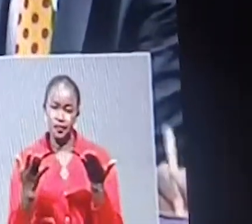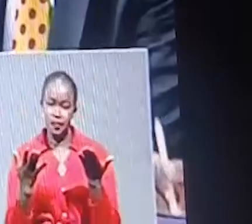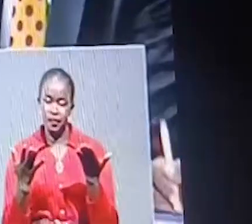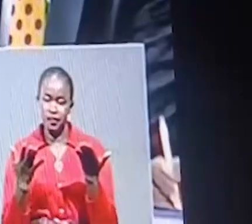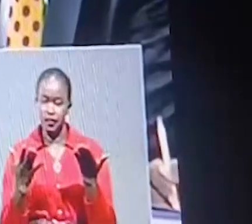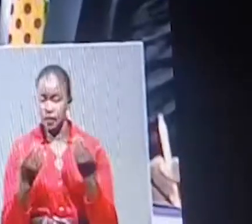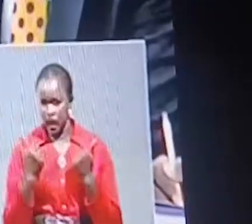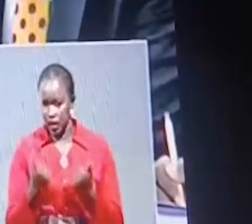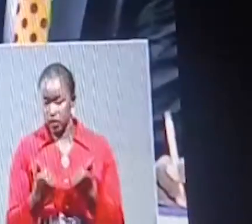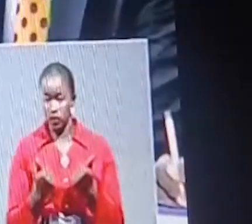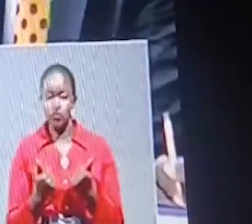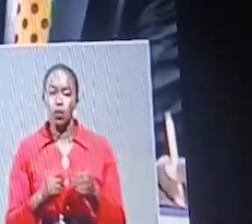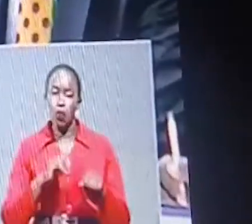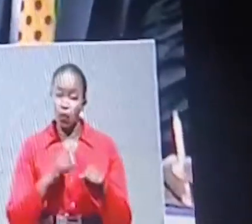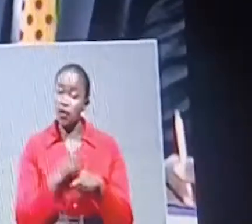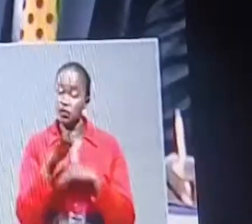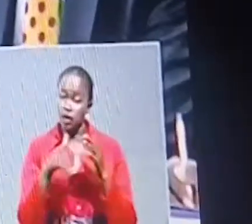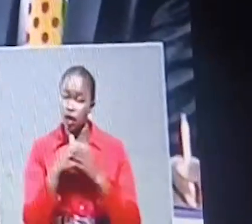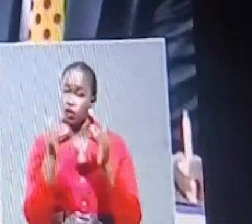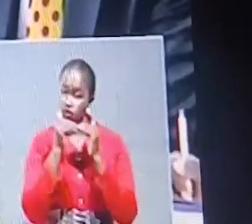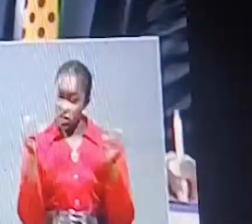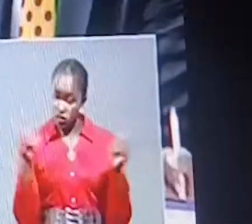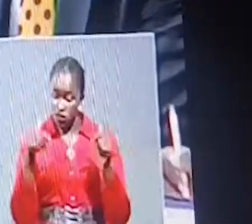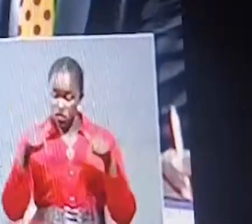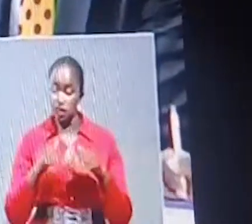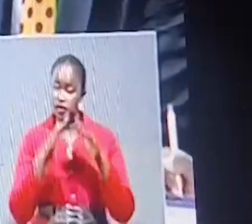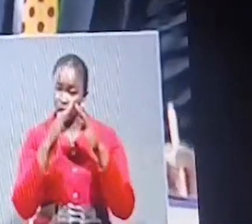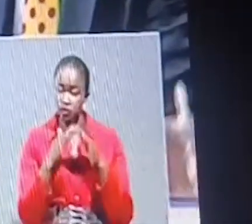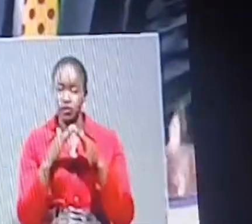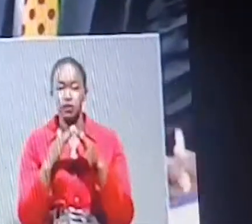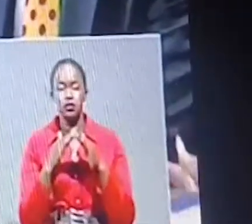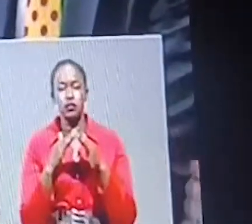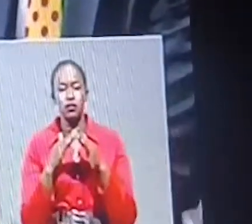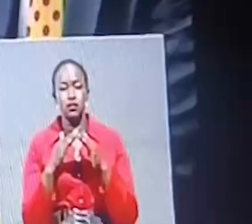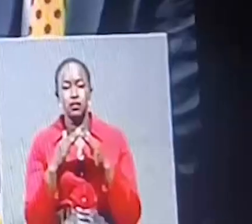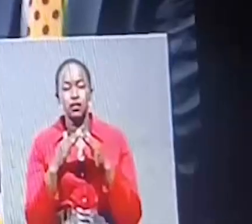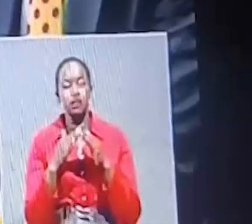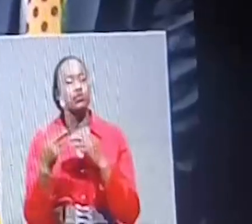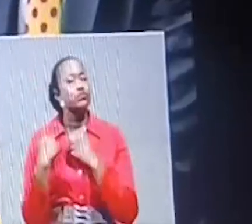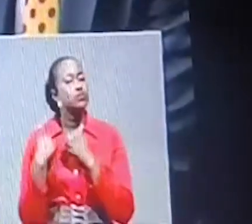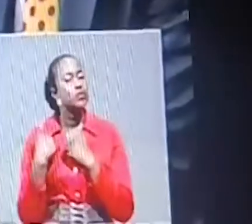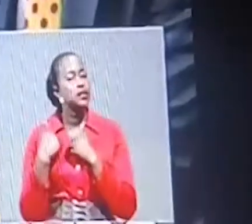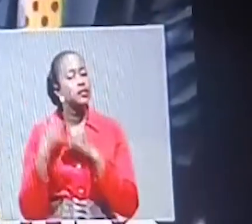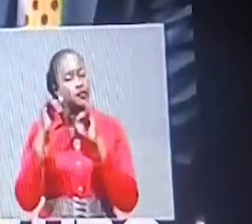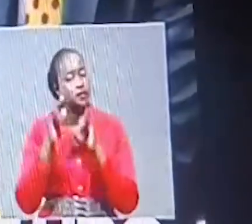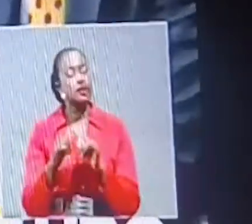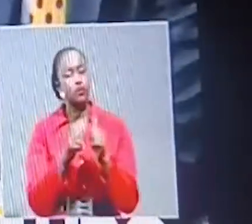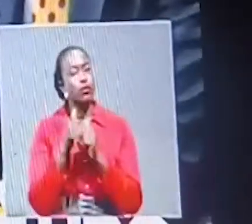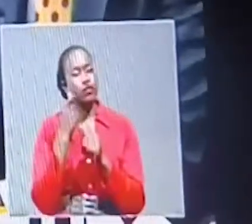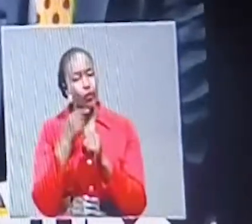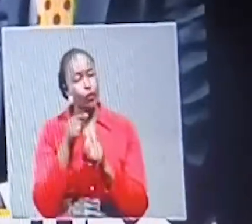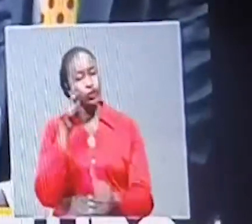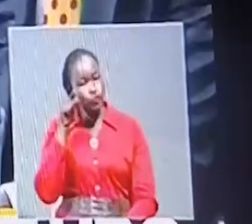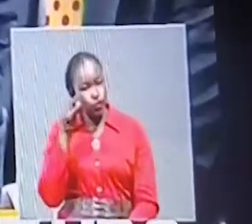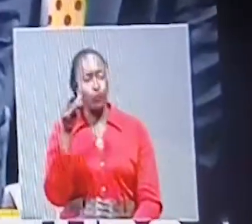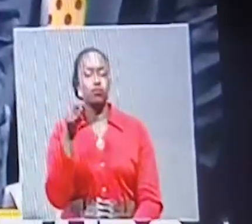And once we are all equal in this house, the duty remains with you, the